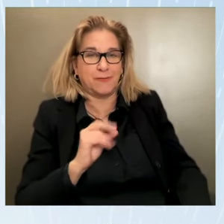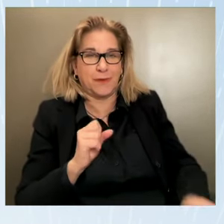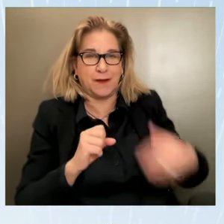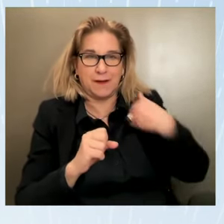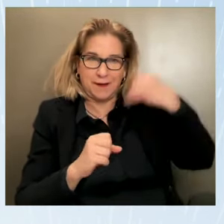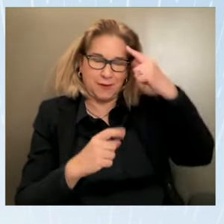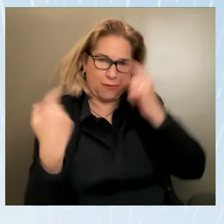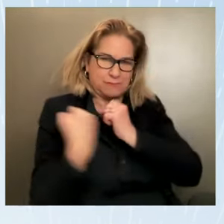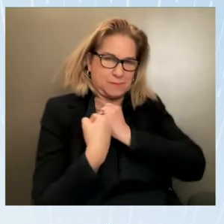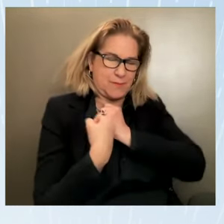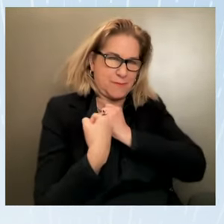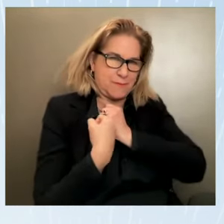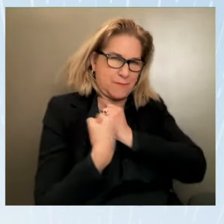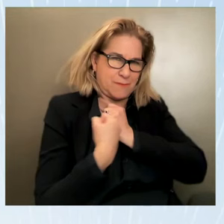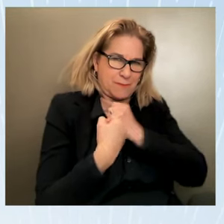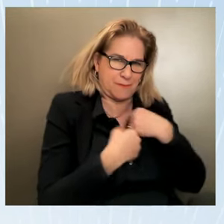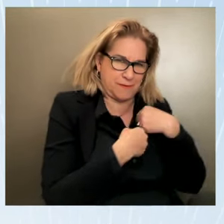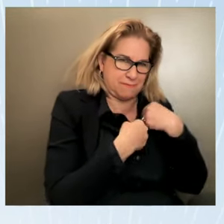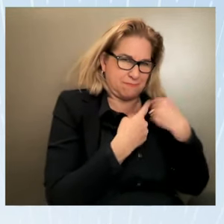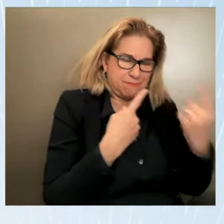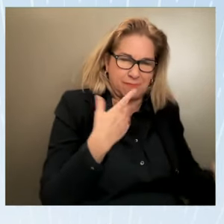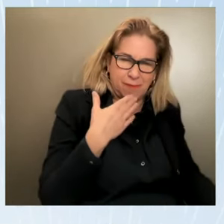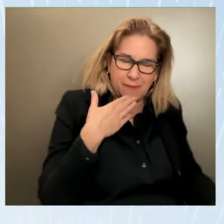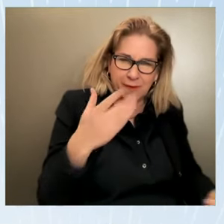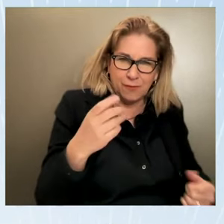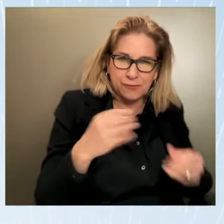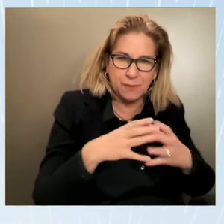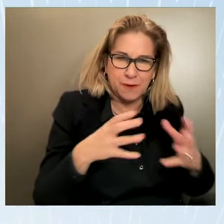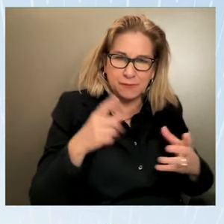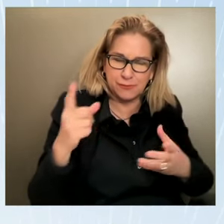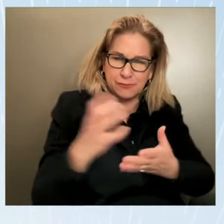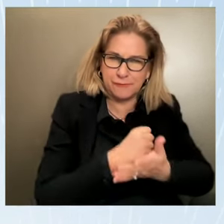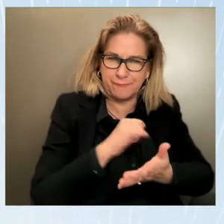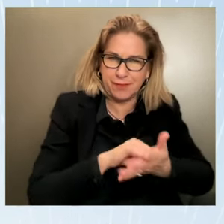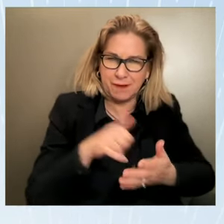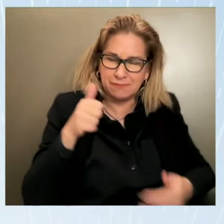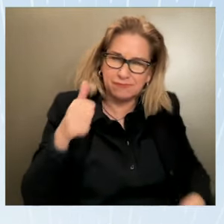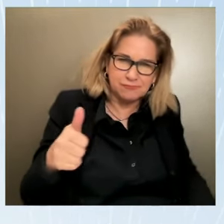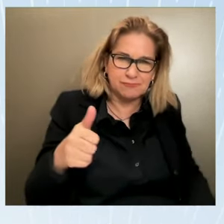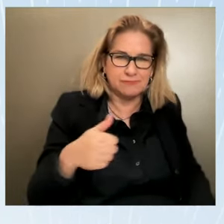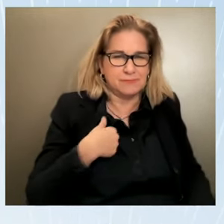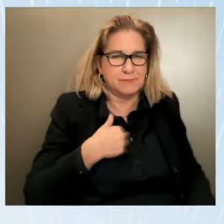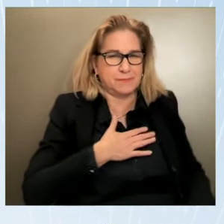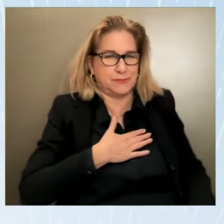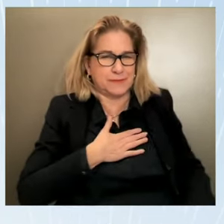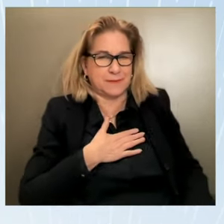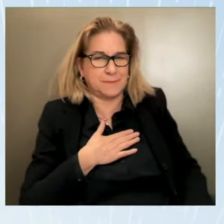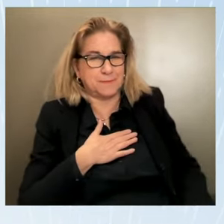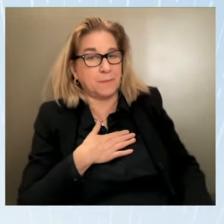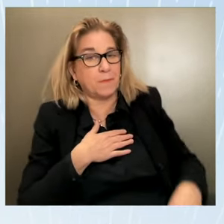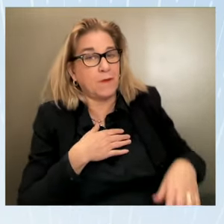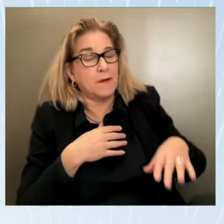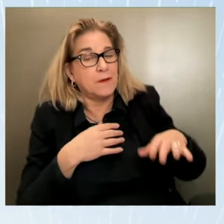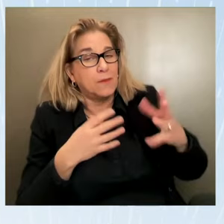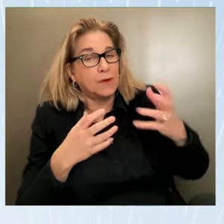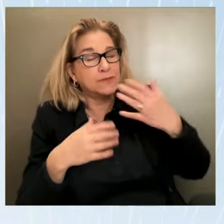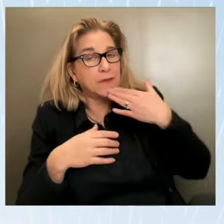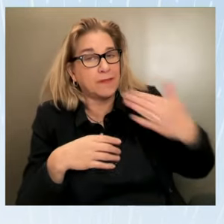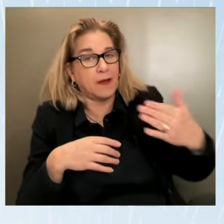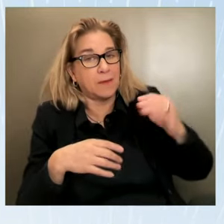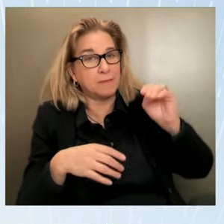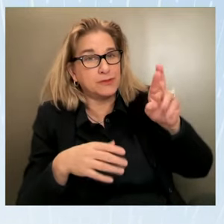to both of you. Mr. Secretary, I'd also like to thank you for the convening this critically important conversation and